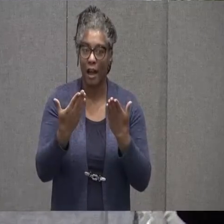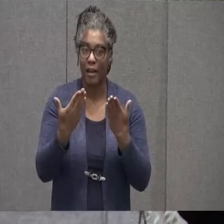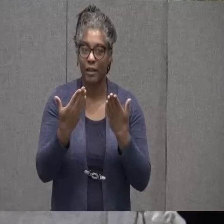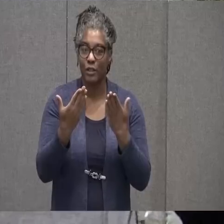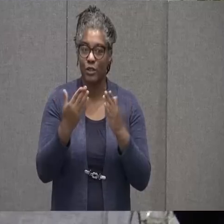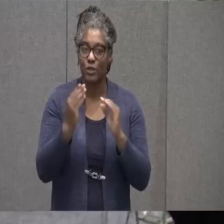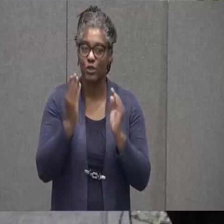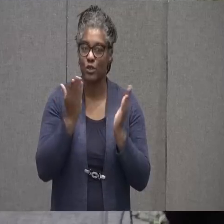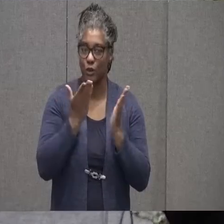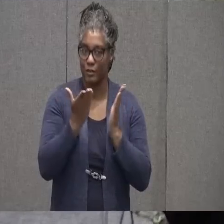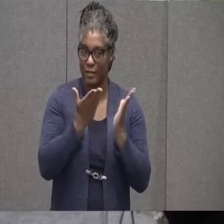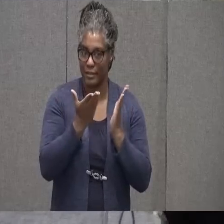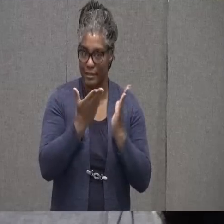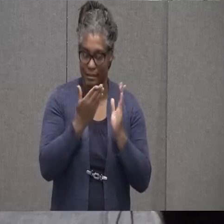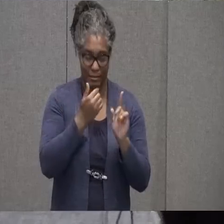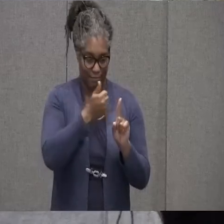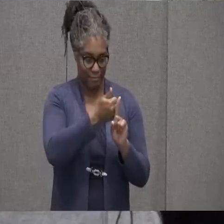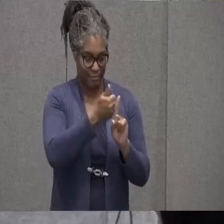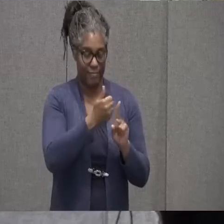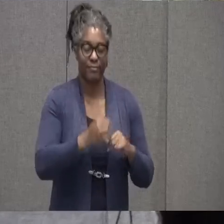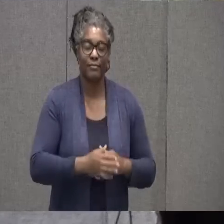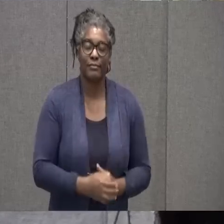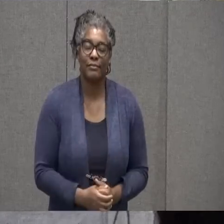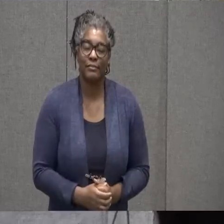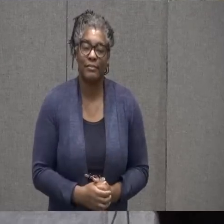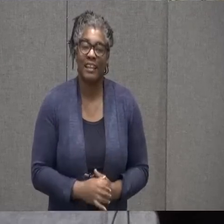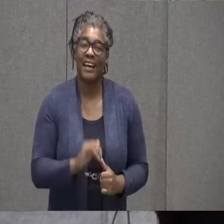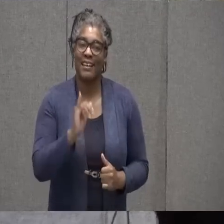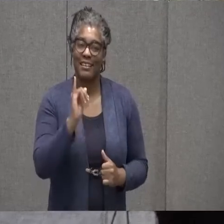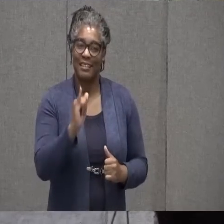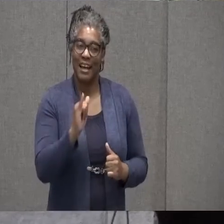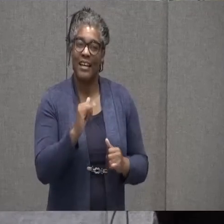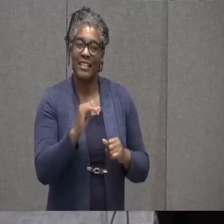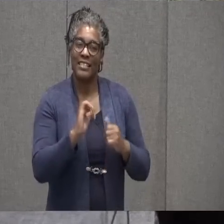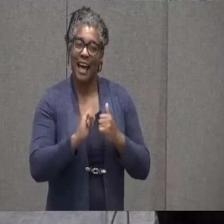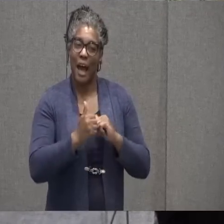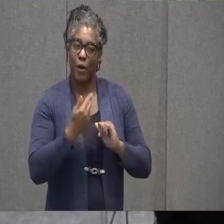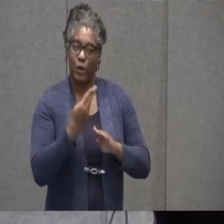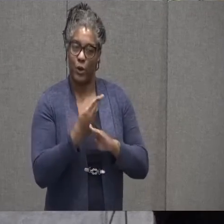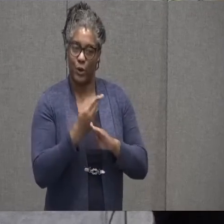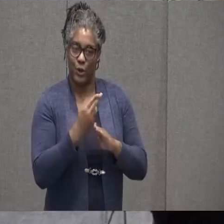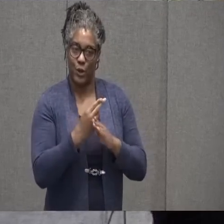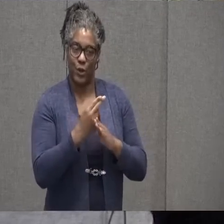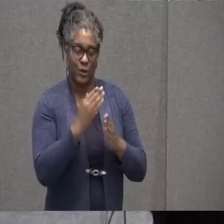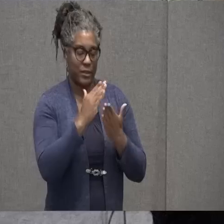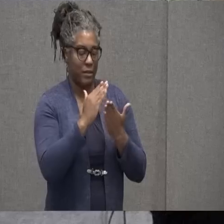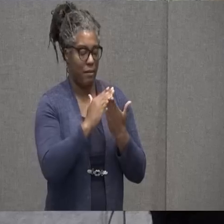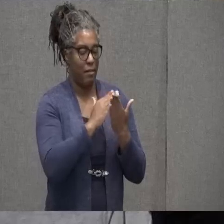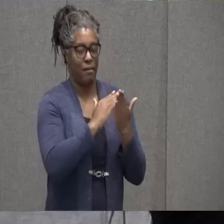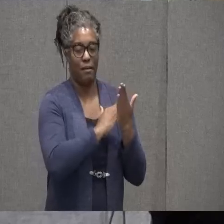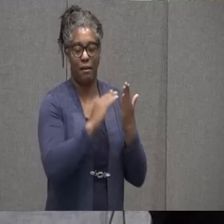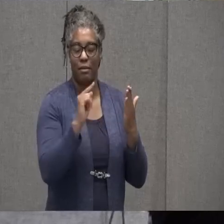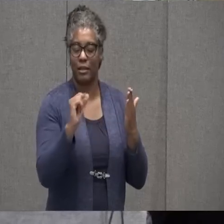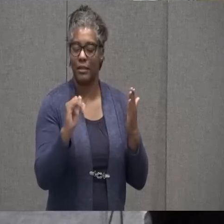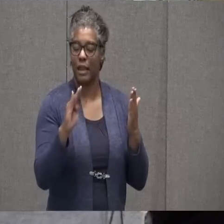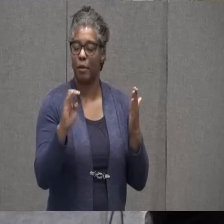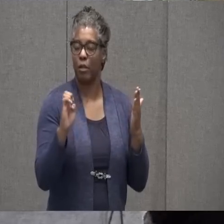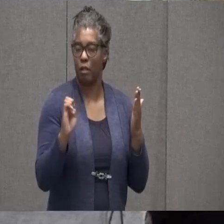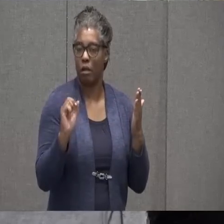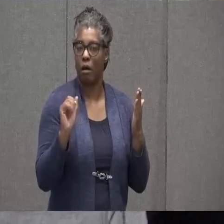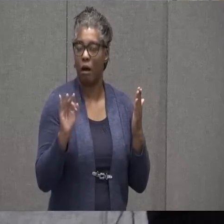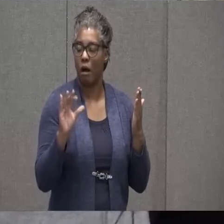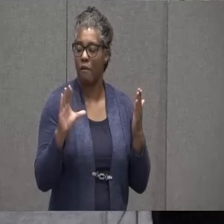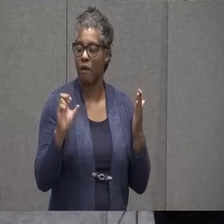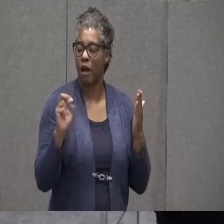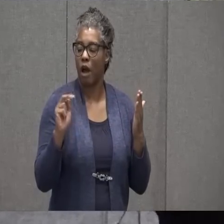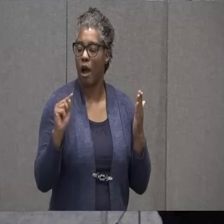So that's how we use a table of contents. Now there was something at the end of a book, there were two things at the end of an informational text